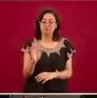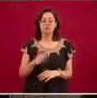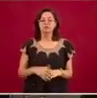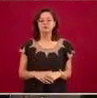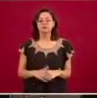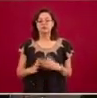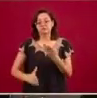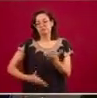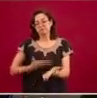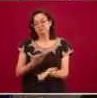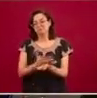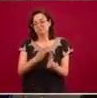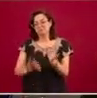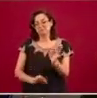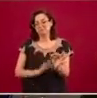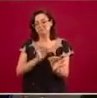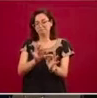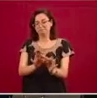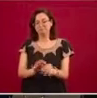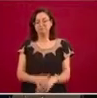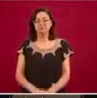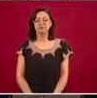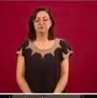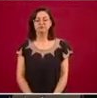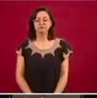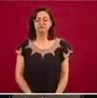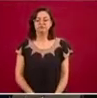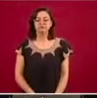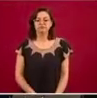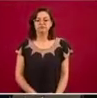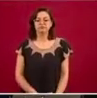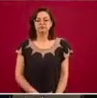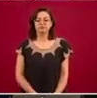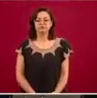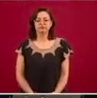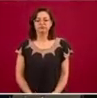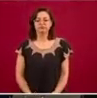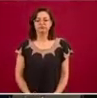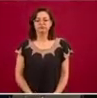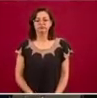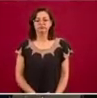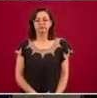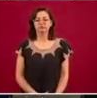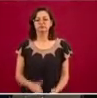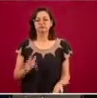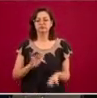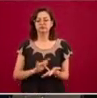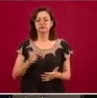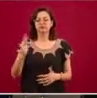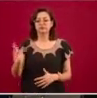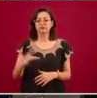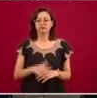we see an unexpected increase, and then we have to act accordingly. Thank you. That would be